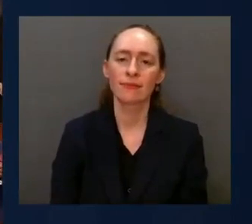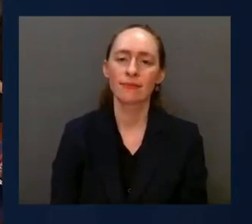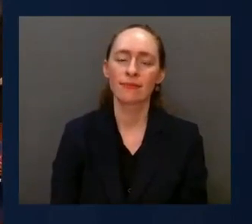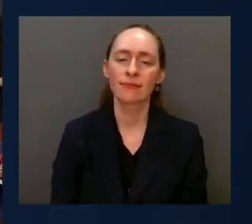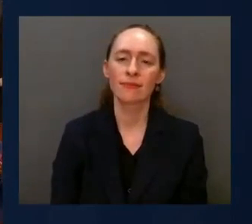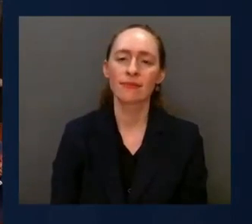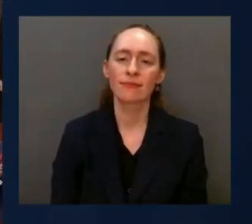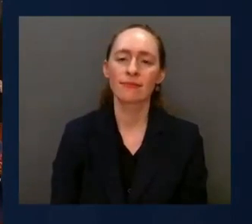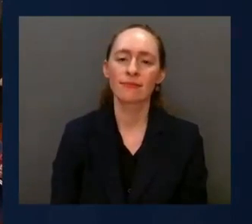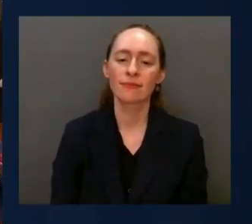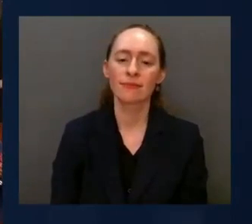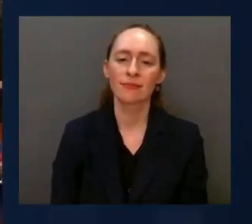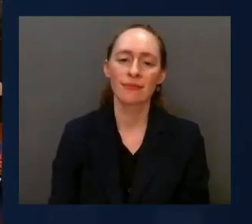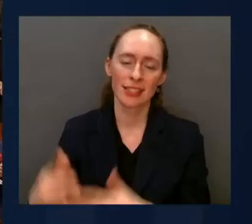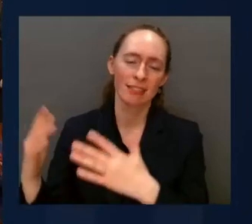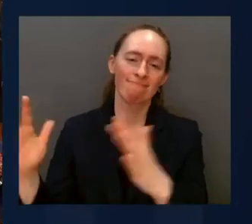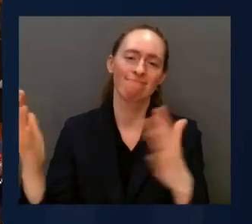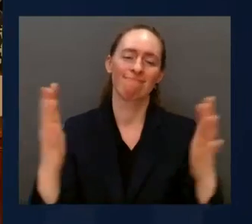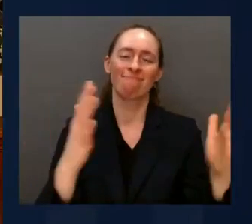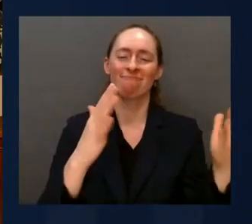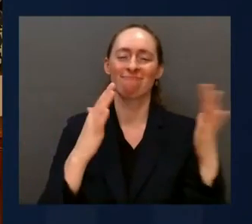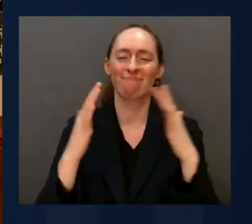And I must tell you,